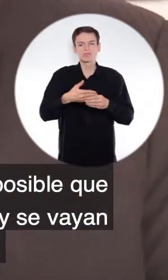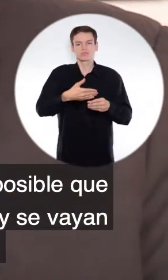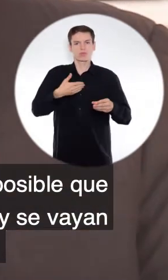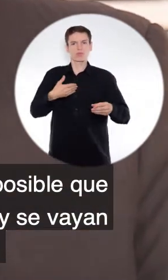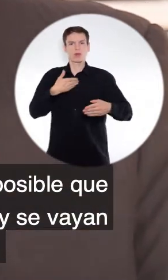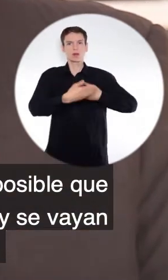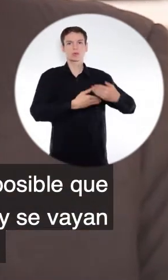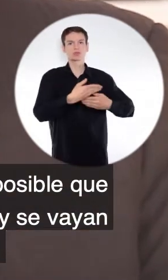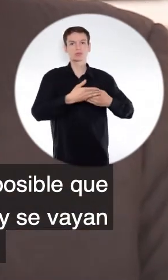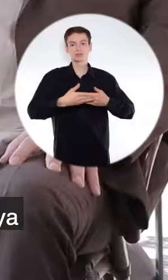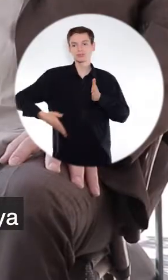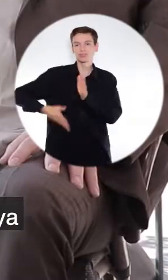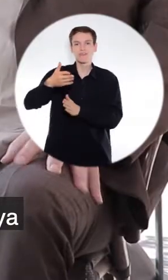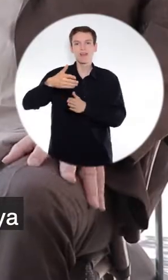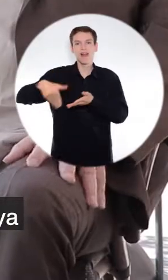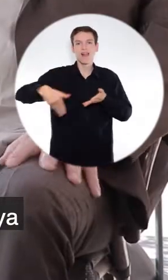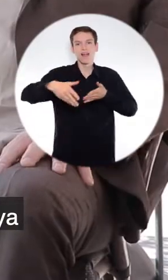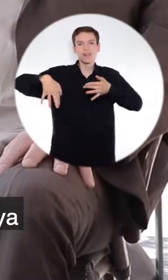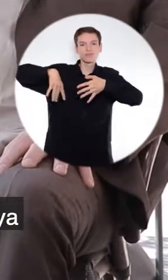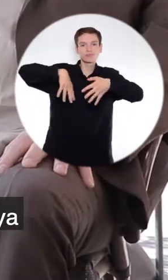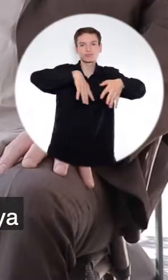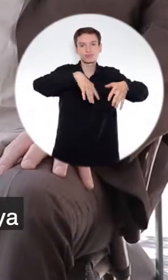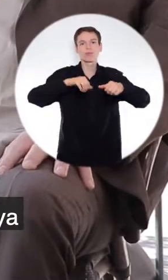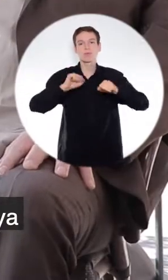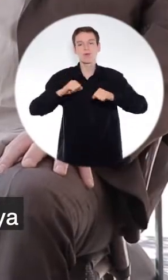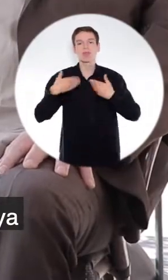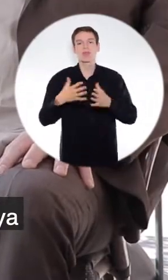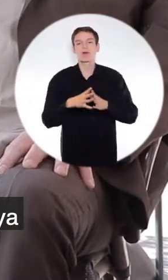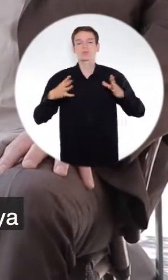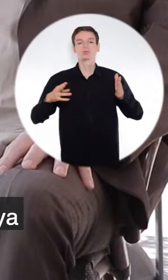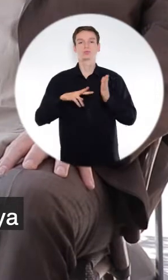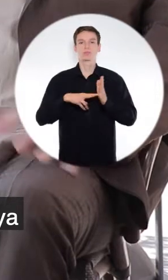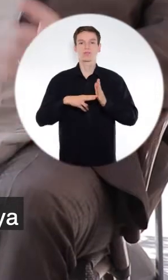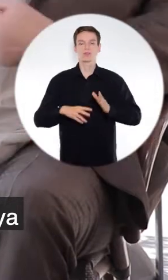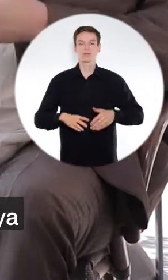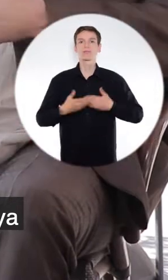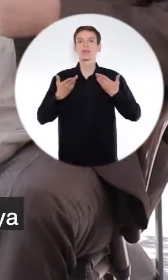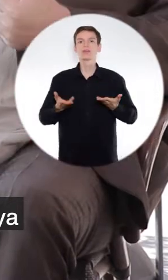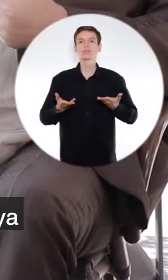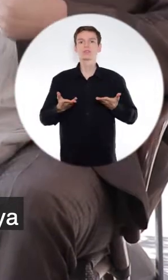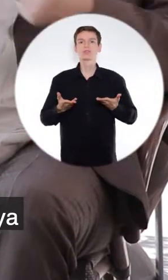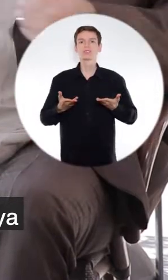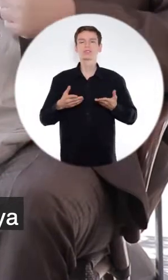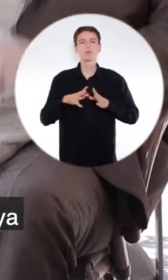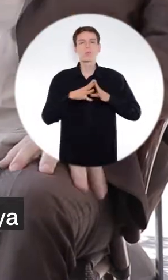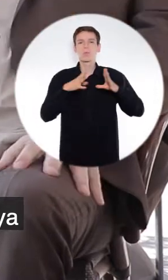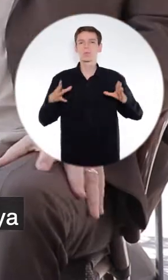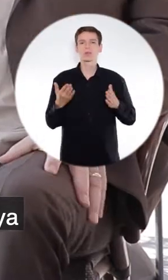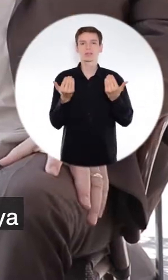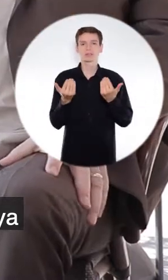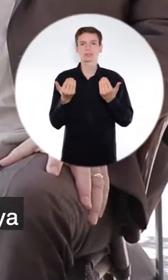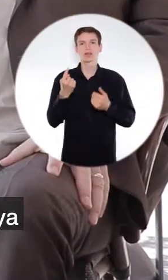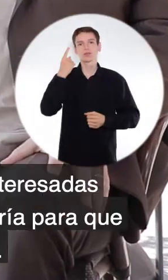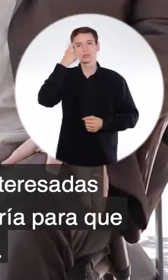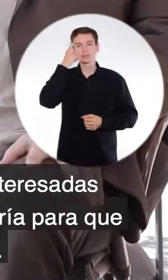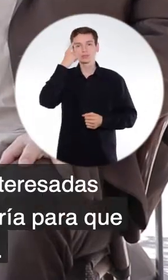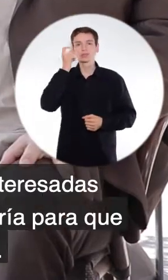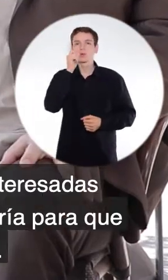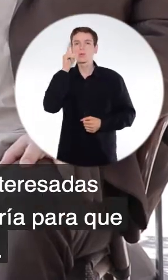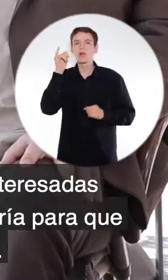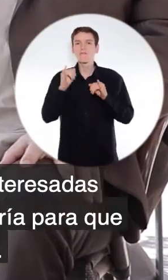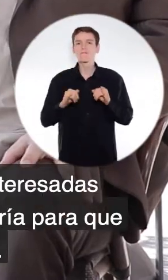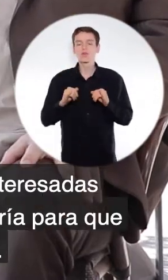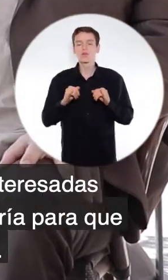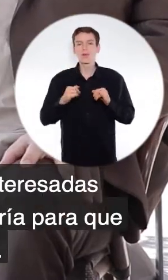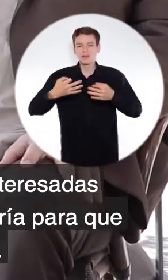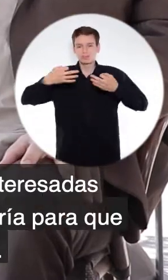course, be very disruptive. So it's very important that they think of ways to have a continuous flow of information both ways. I see.